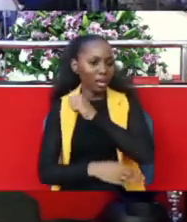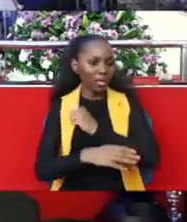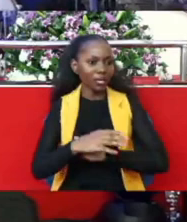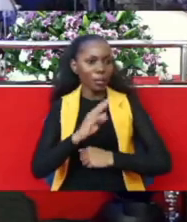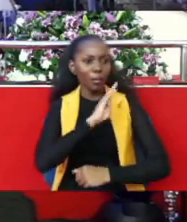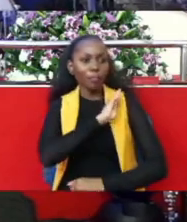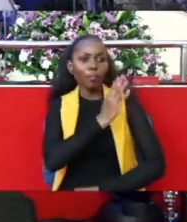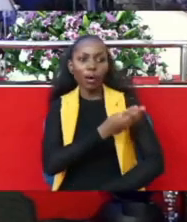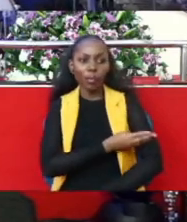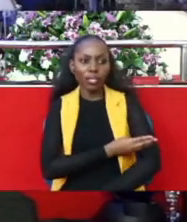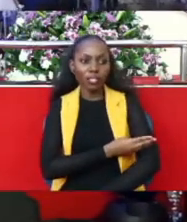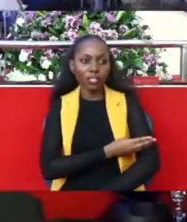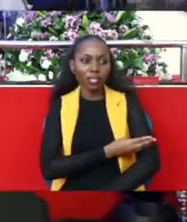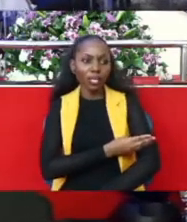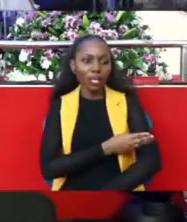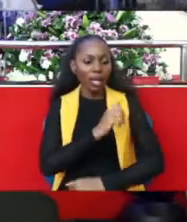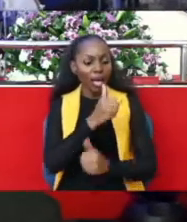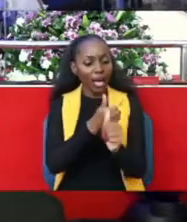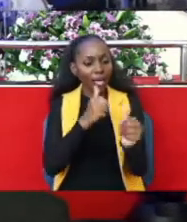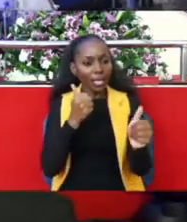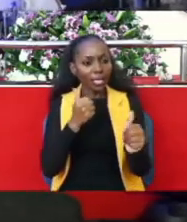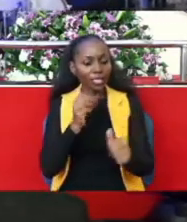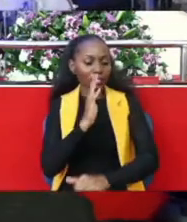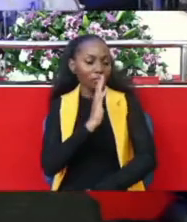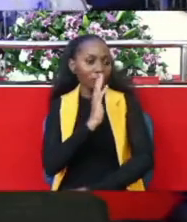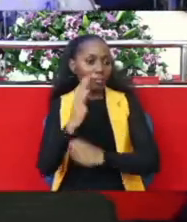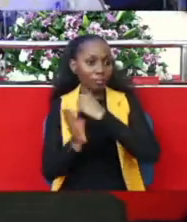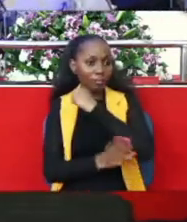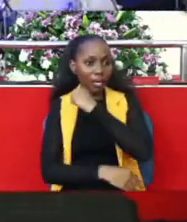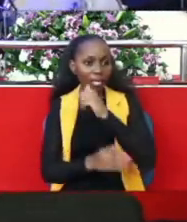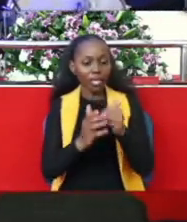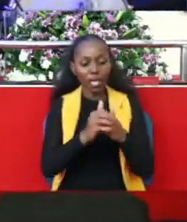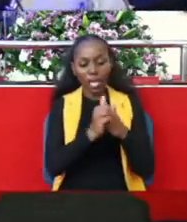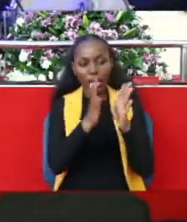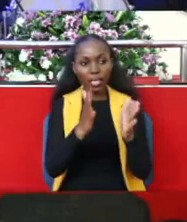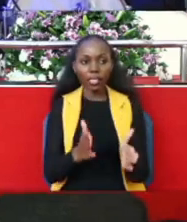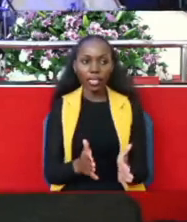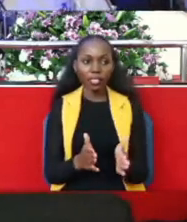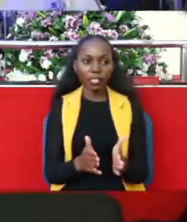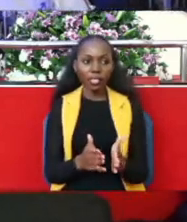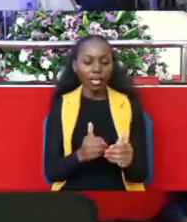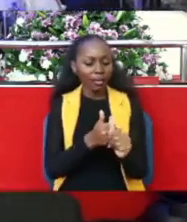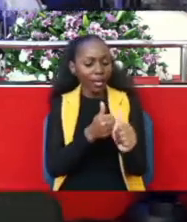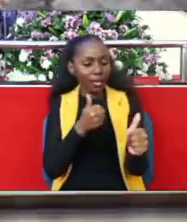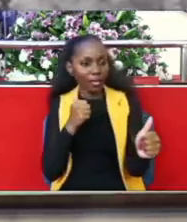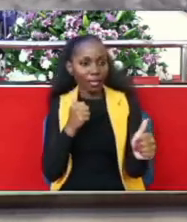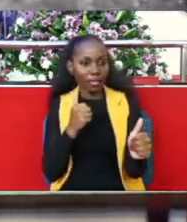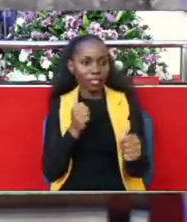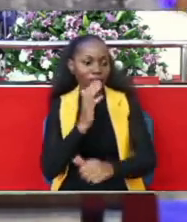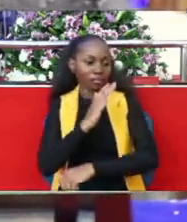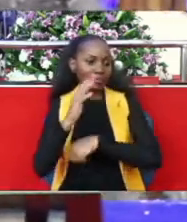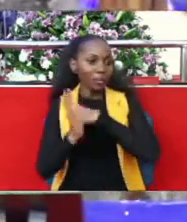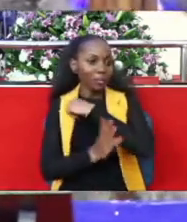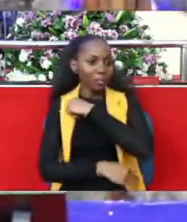are wrestling against the hosts of spiritual wickedness. Tunapigana na nguvu, tunapigana na wafalme, na tunapigana